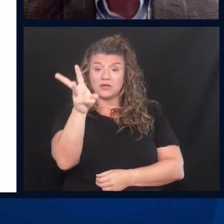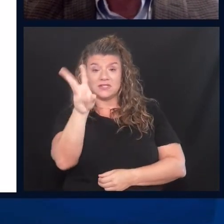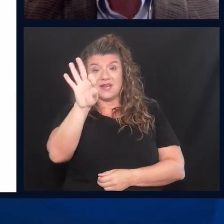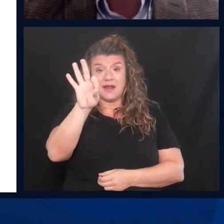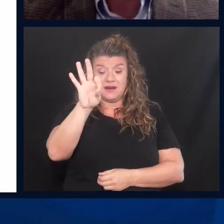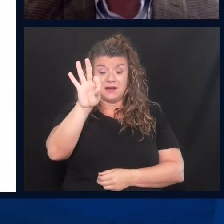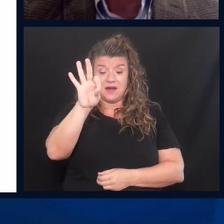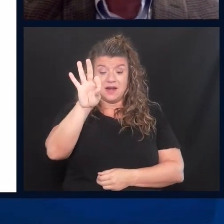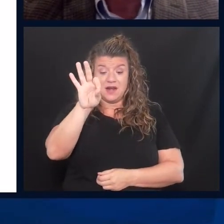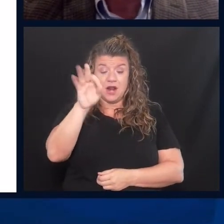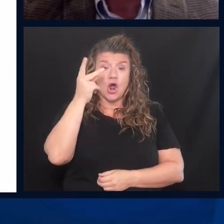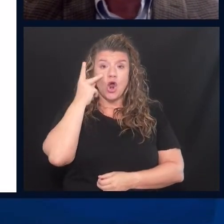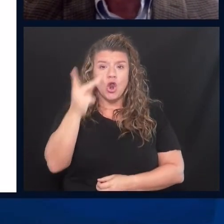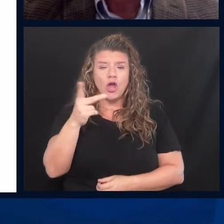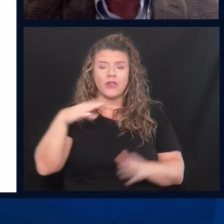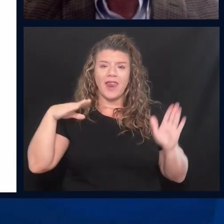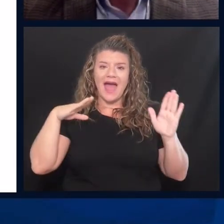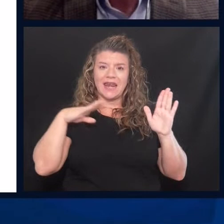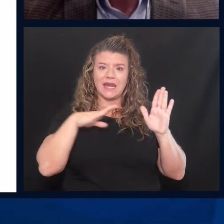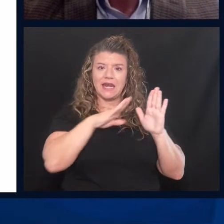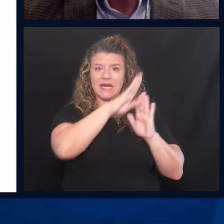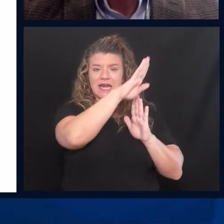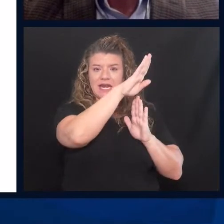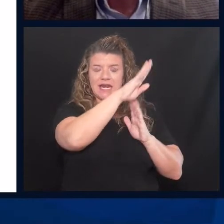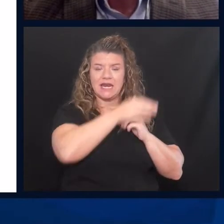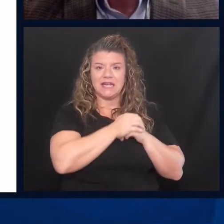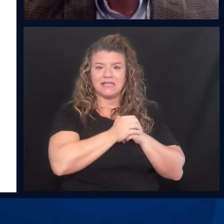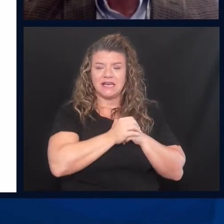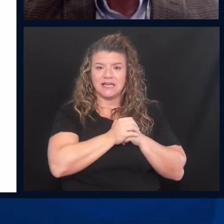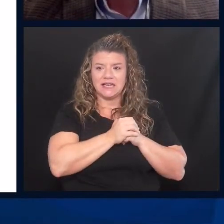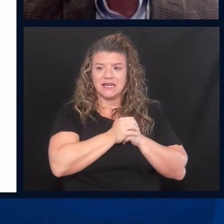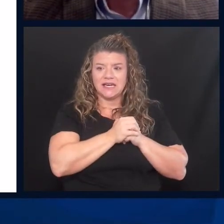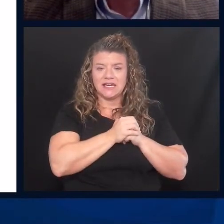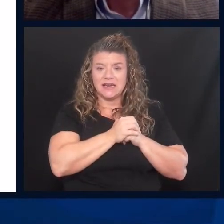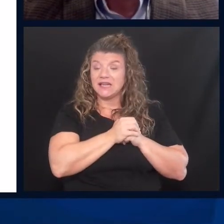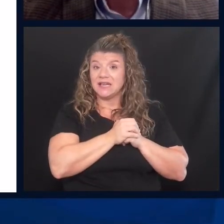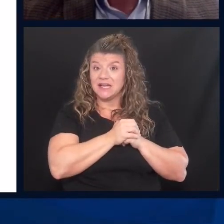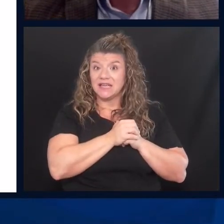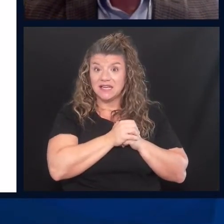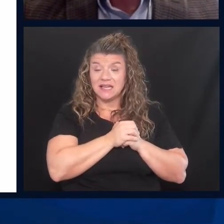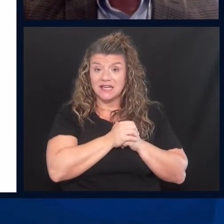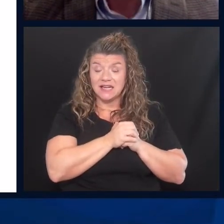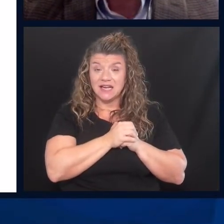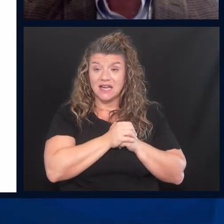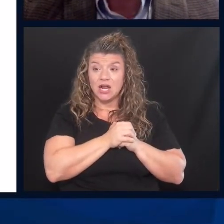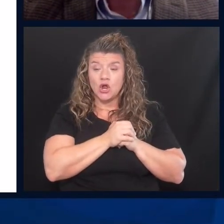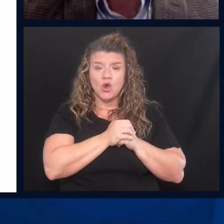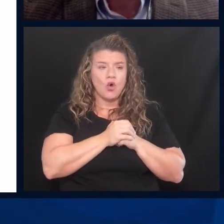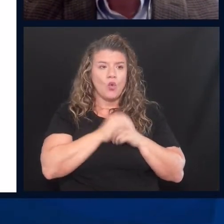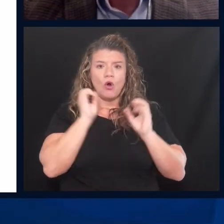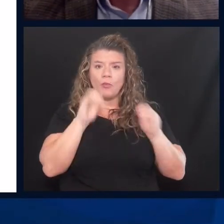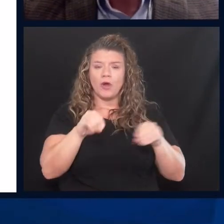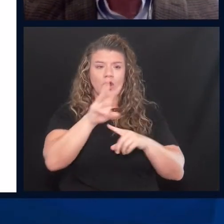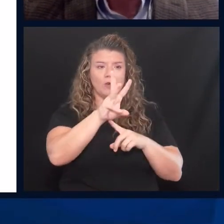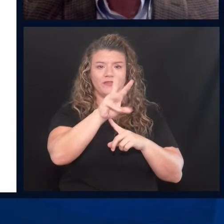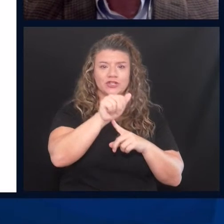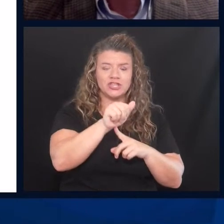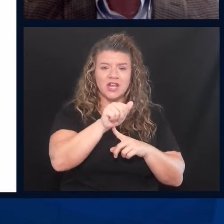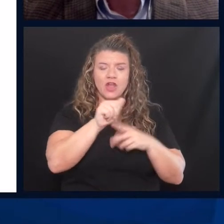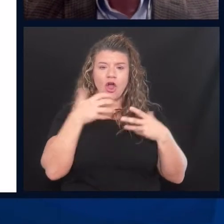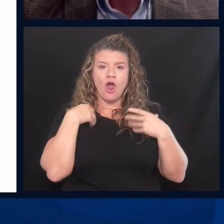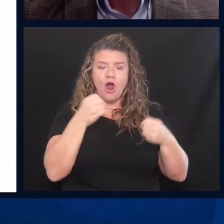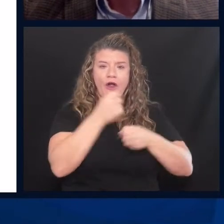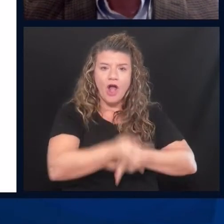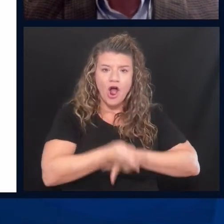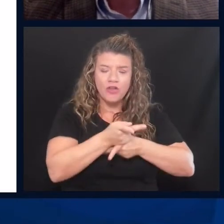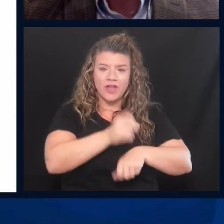269. Look at the trend line. We are going to put West Virginia, we're putting our healthcare workers, our